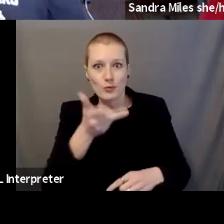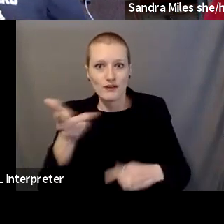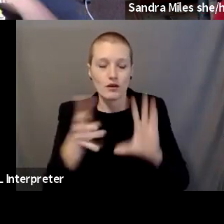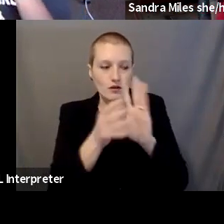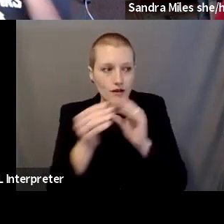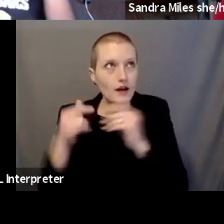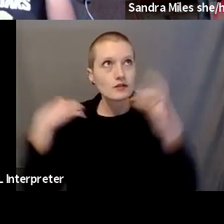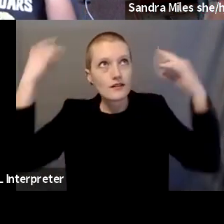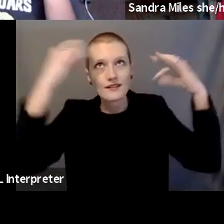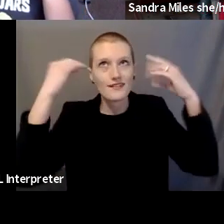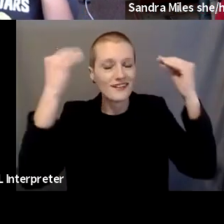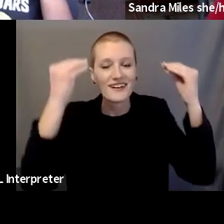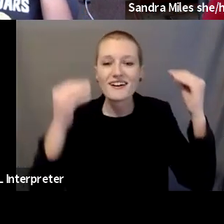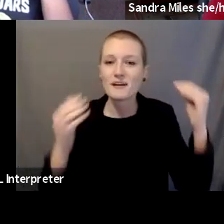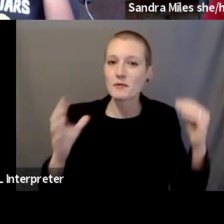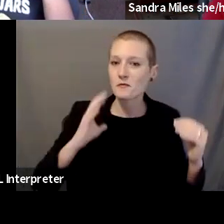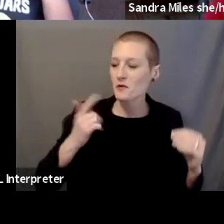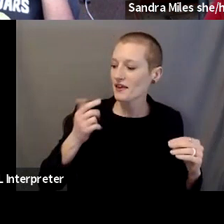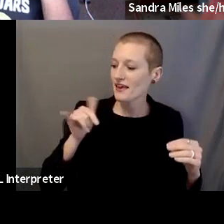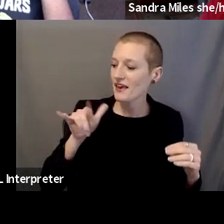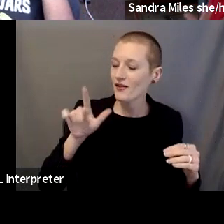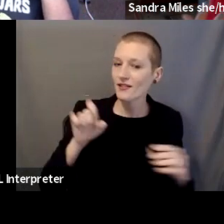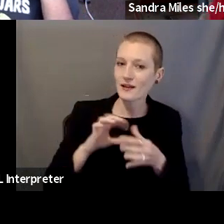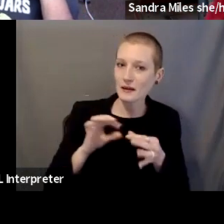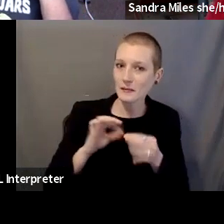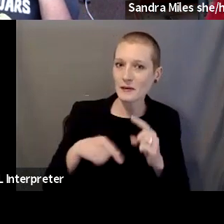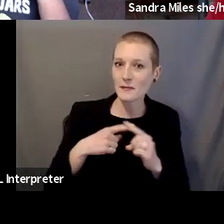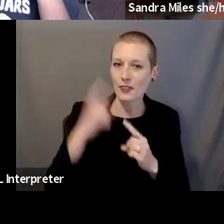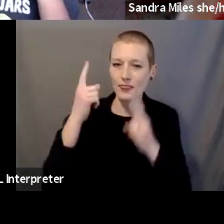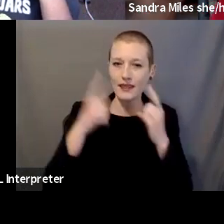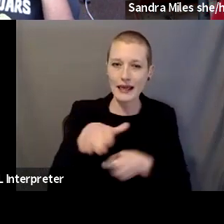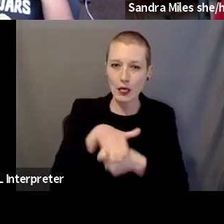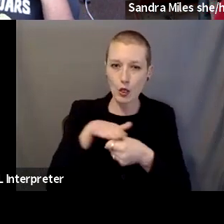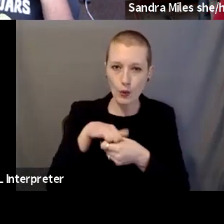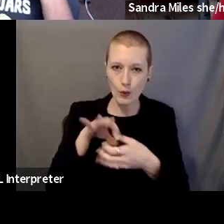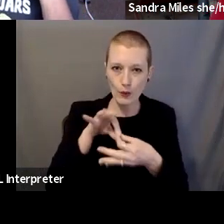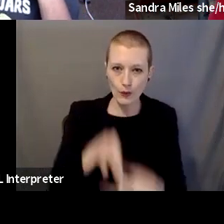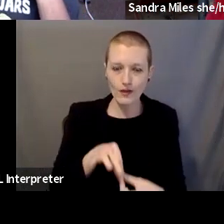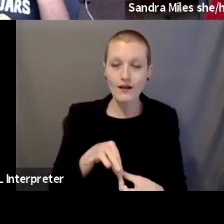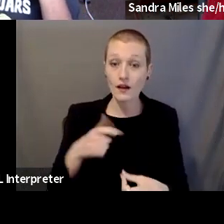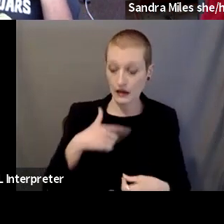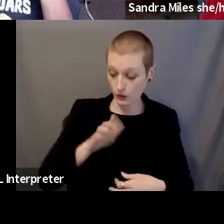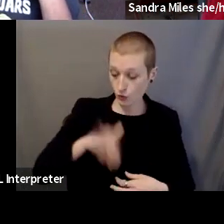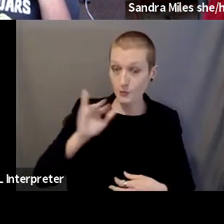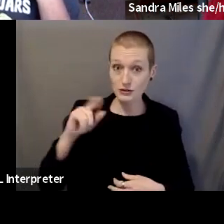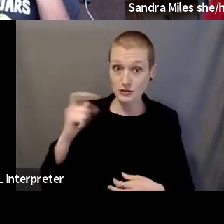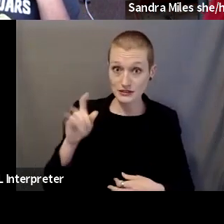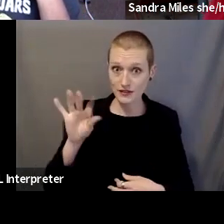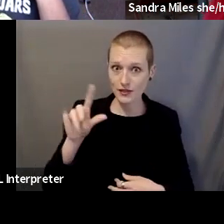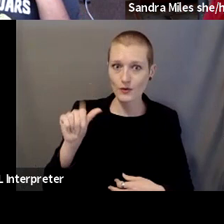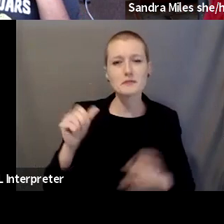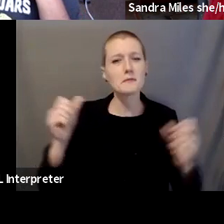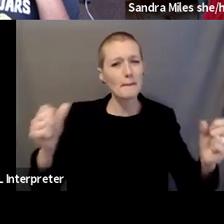about thinking local. And so I grew up in Jacksonville, Florida, and there's so many schools named